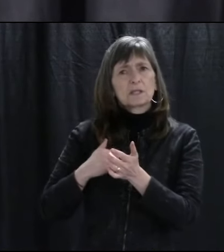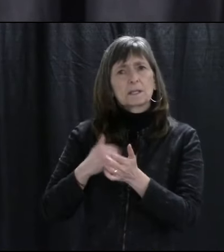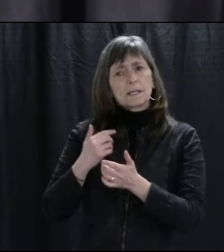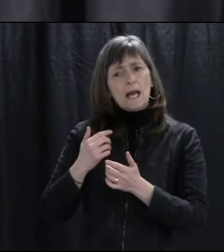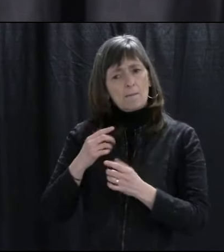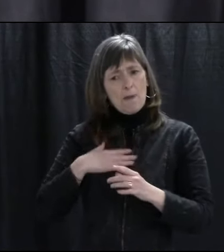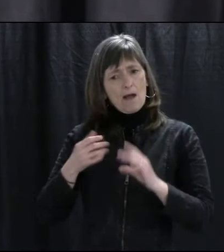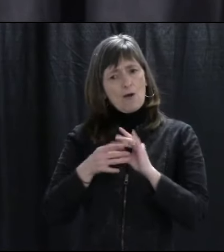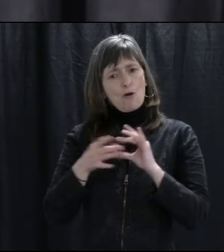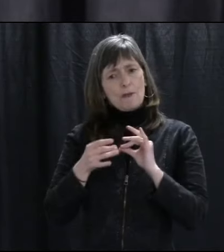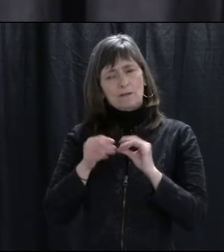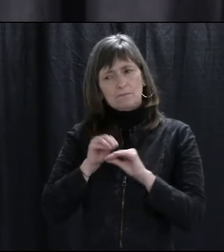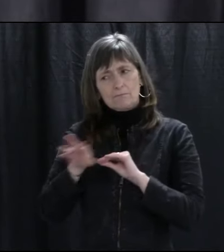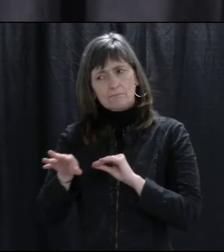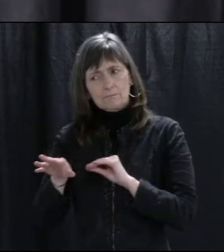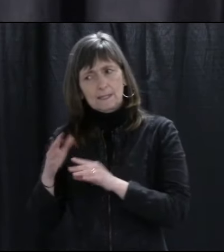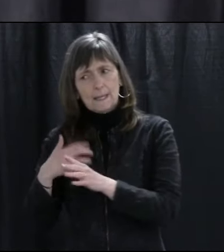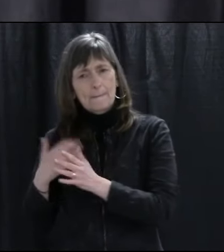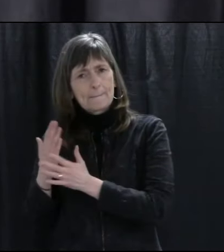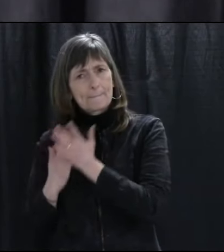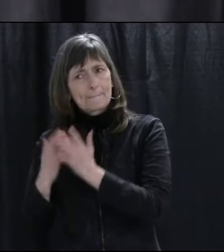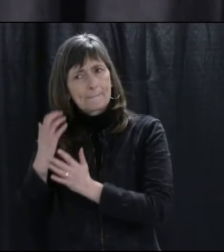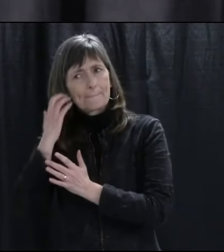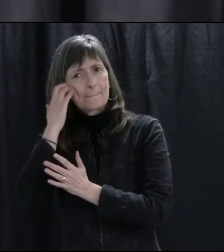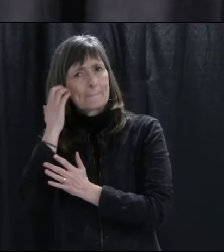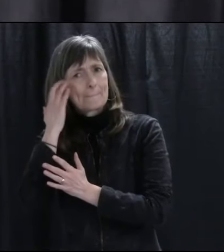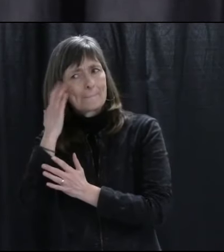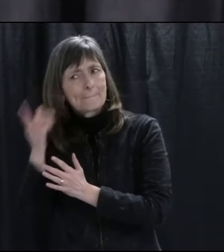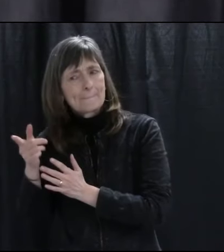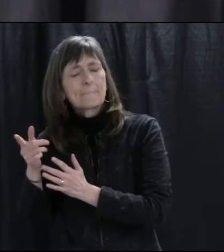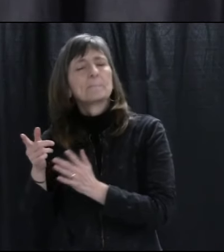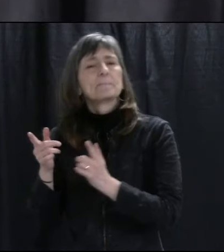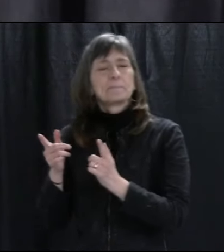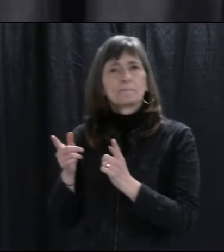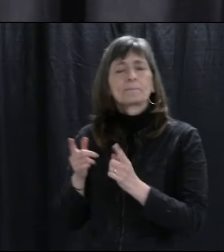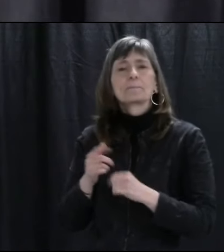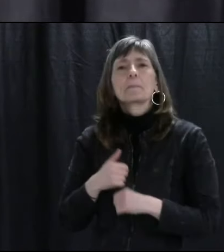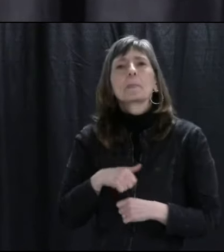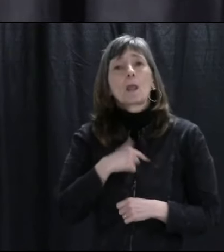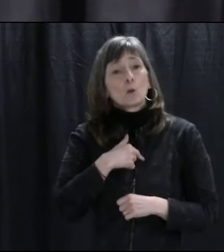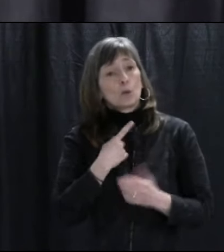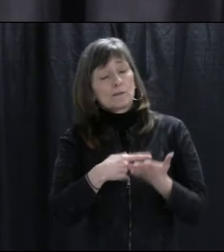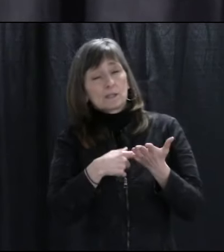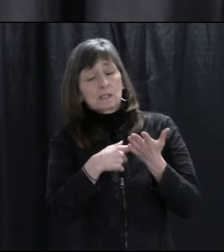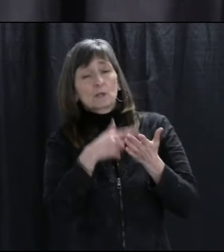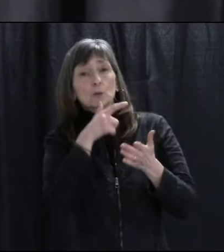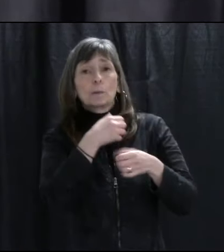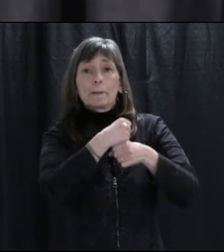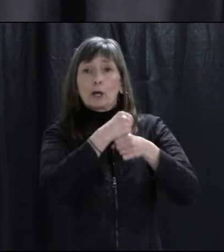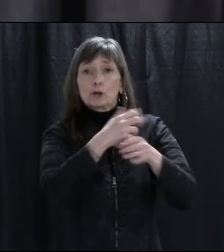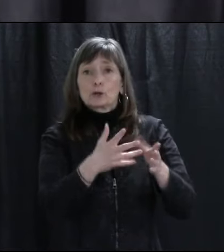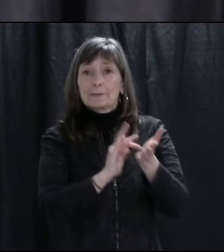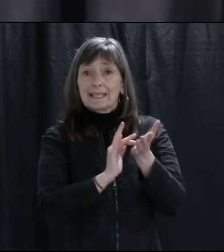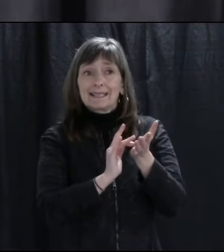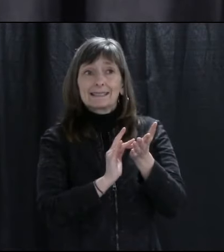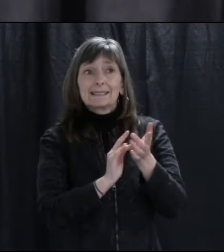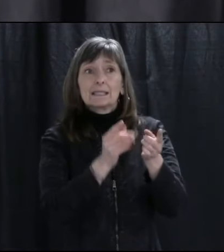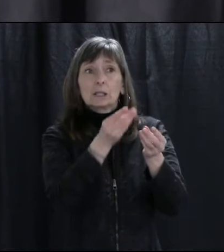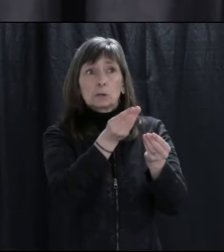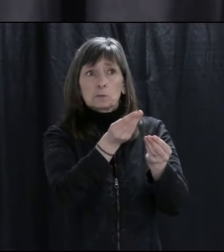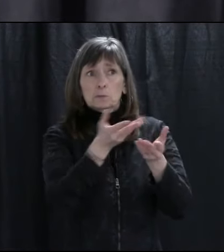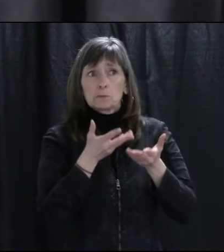And I just want to give a little bit of background to that. We have had correspondence from manufacturers who have been telling the department that they have